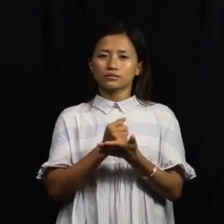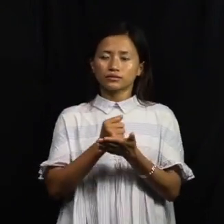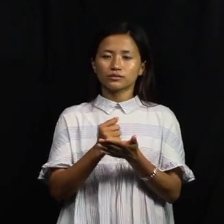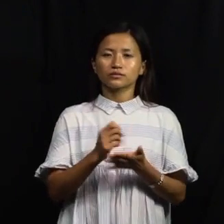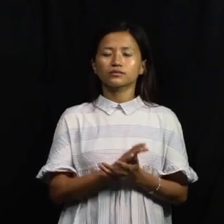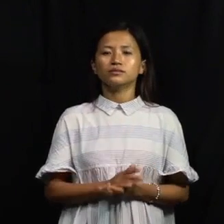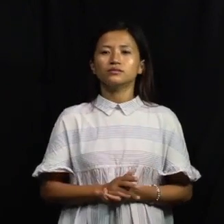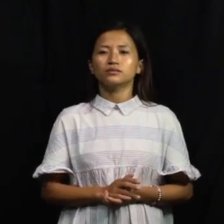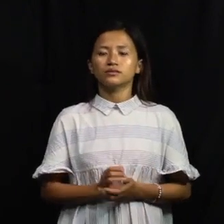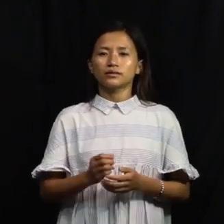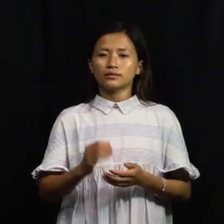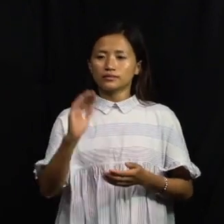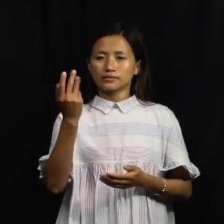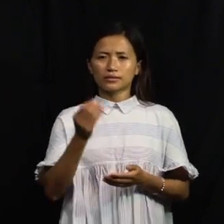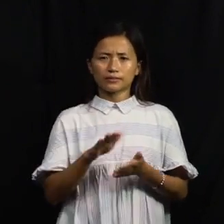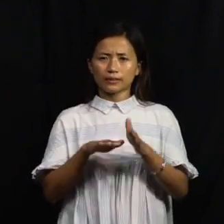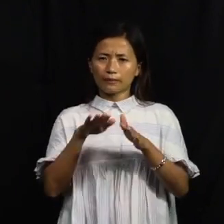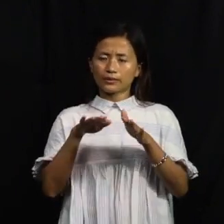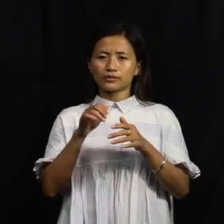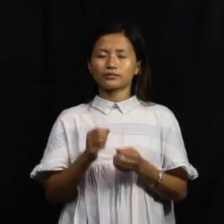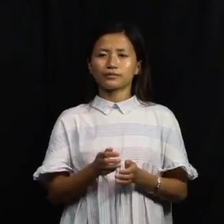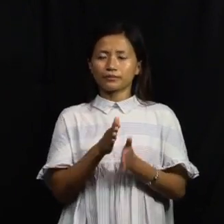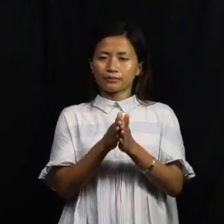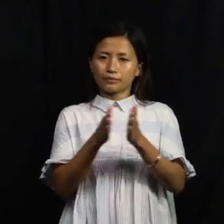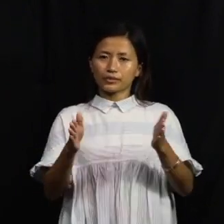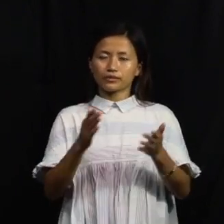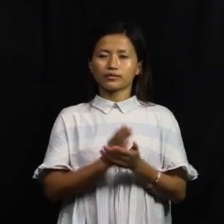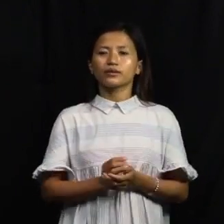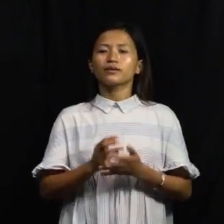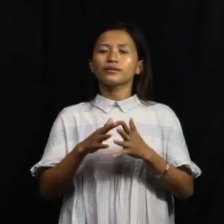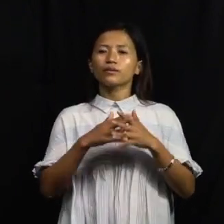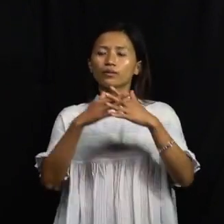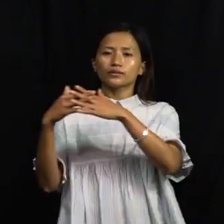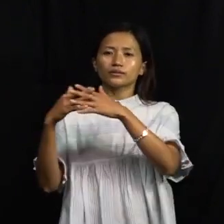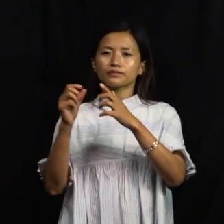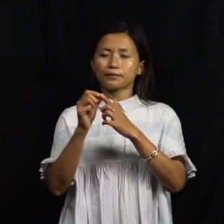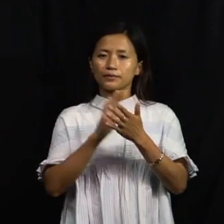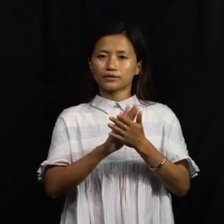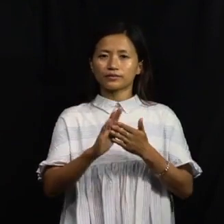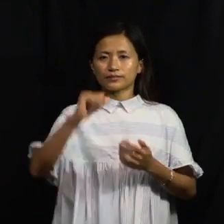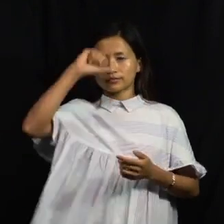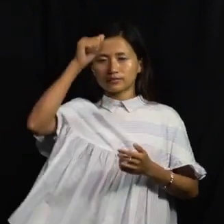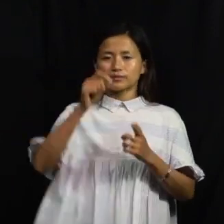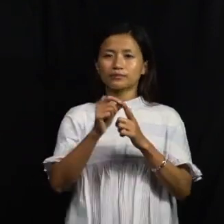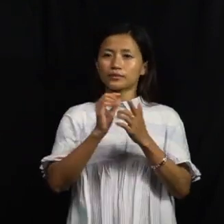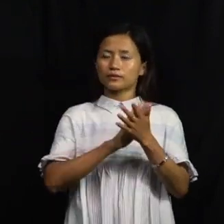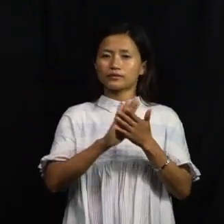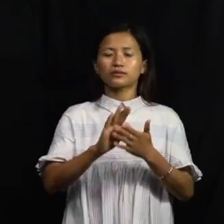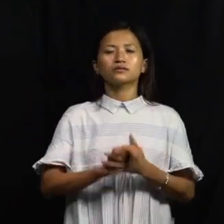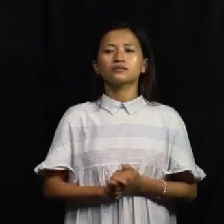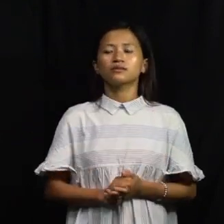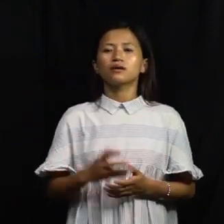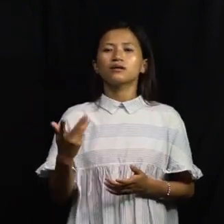to make some comparisons between Western philosophers and Indian philosophers and how